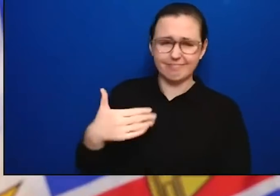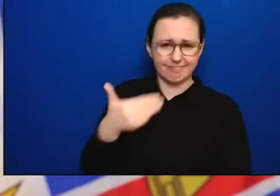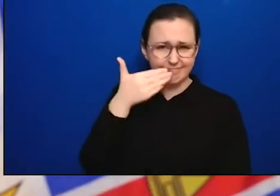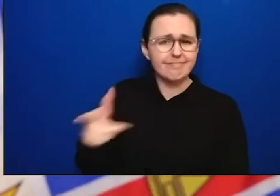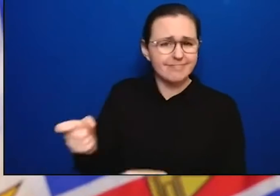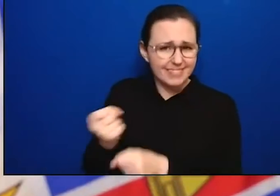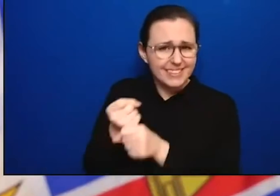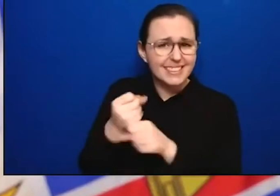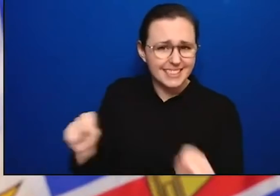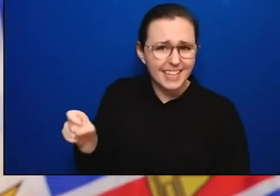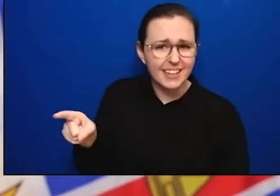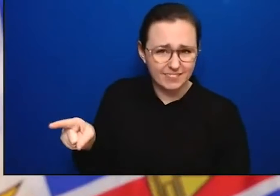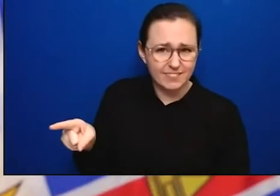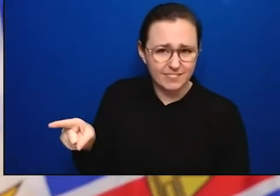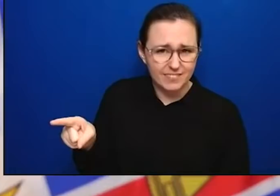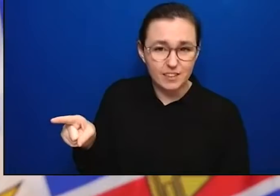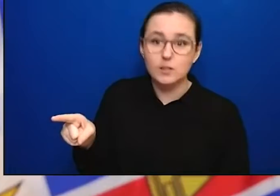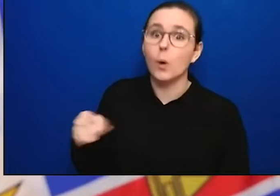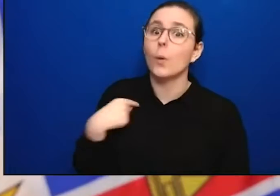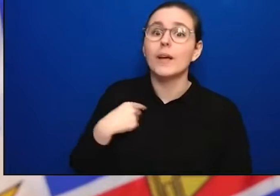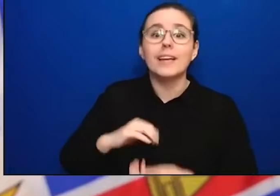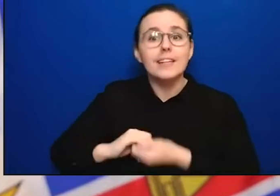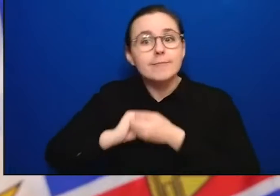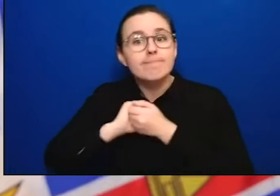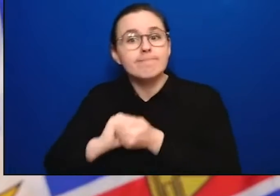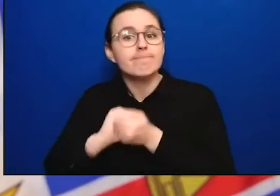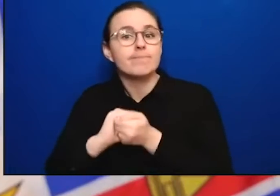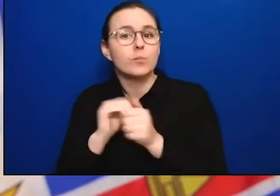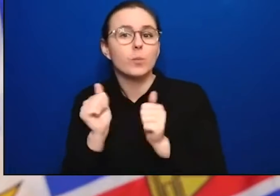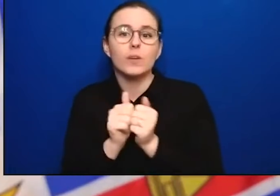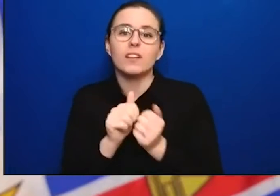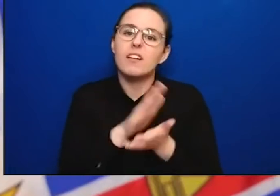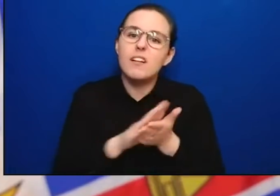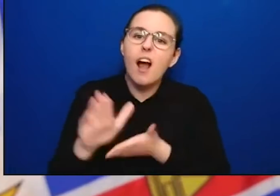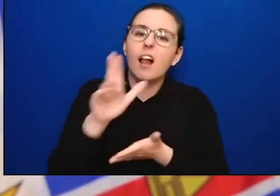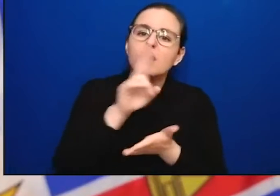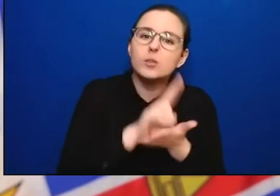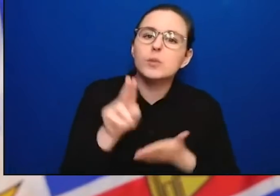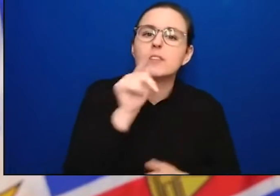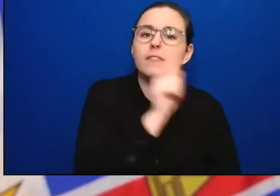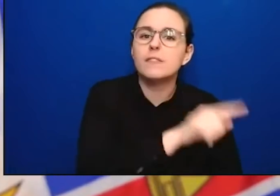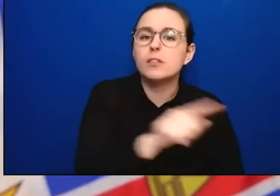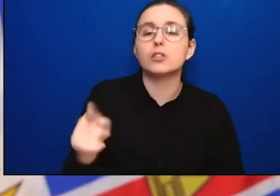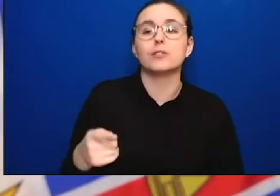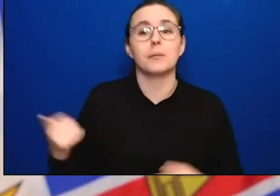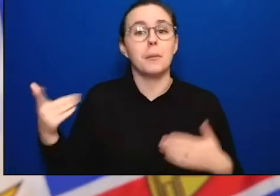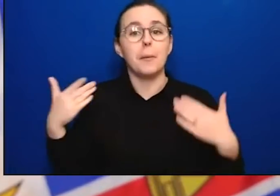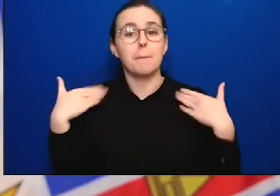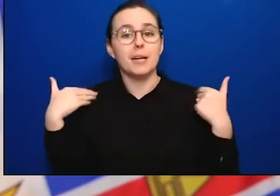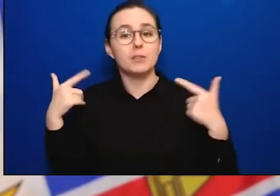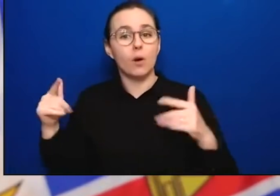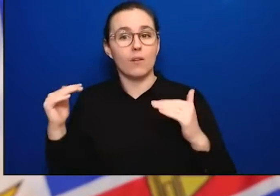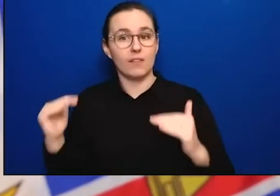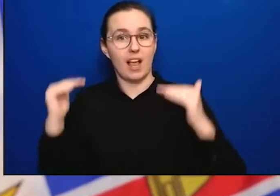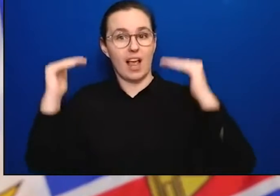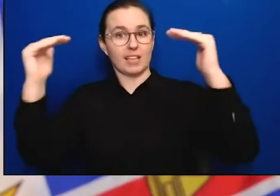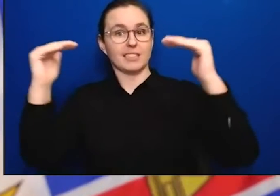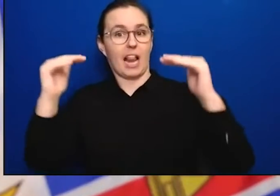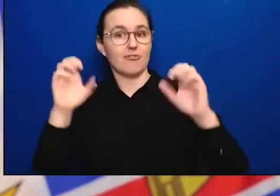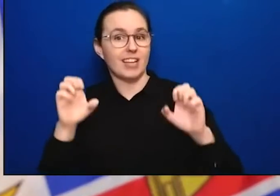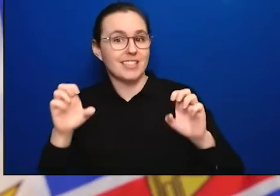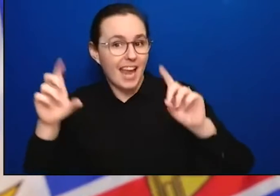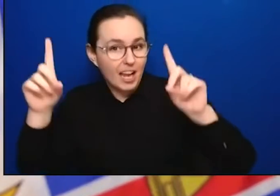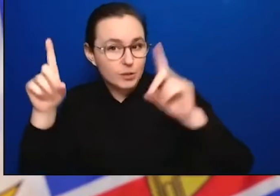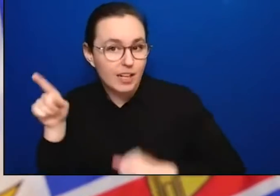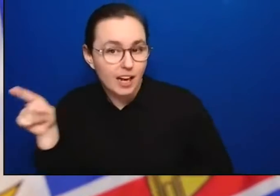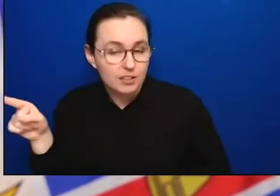it safe. And we've updated in conversations and collaboration with the post-secondary institutions and